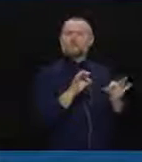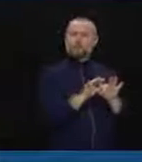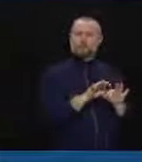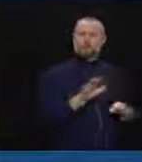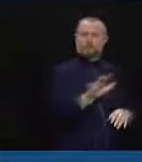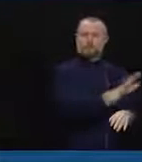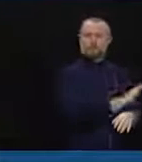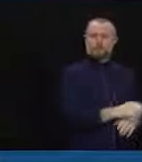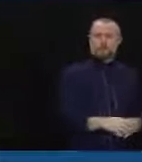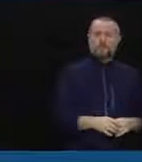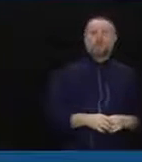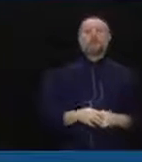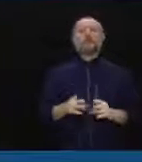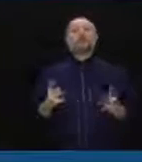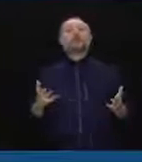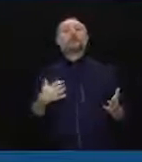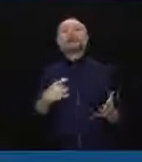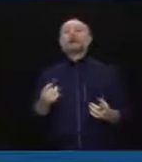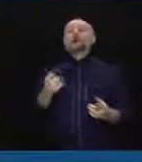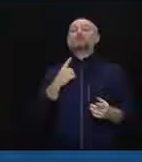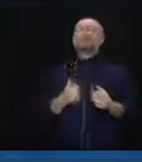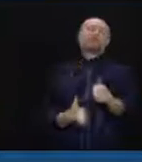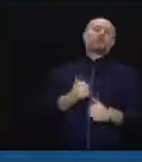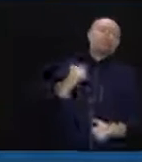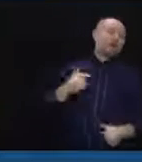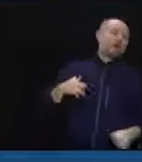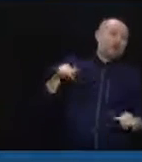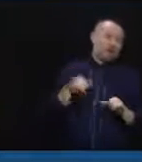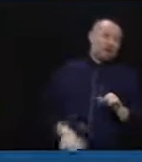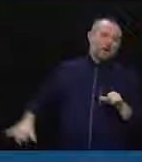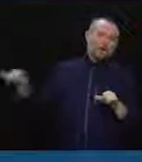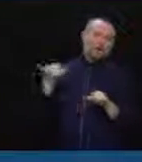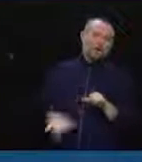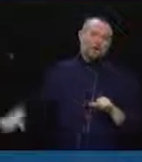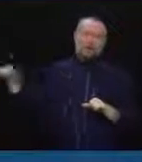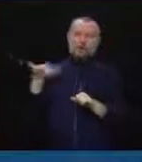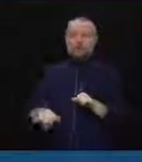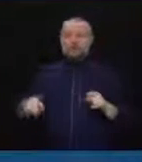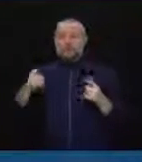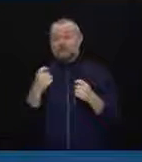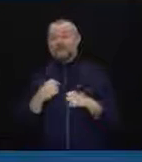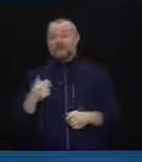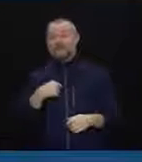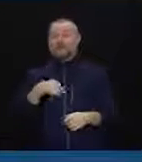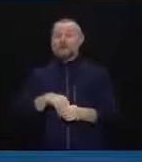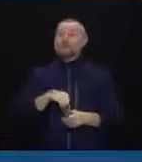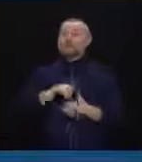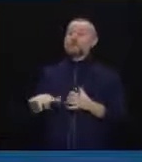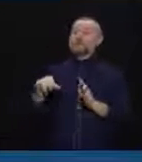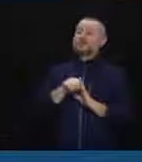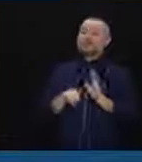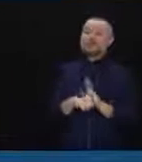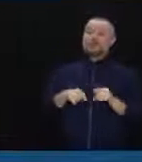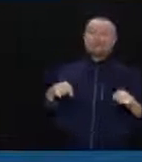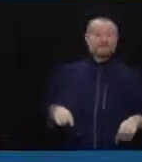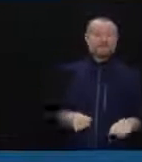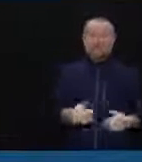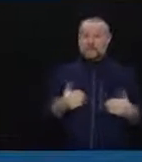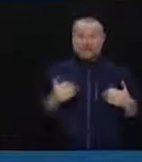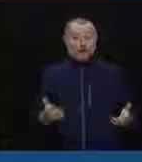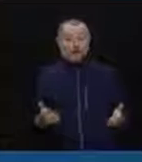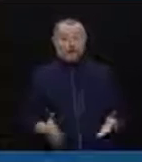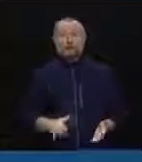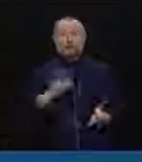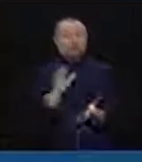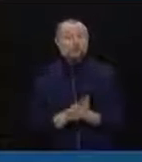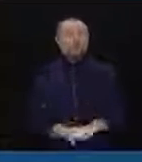common question I get asked in the state of New York. I think you know. When are school masks coming off? Let's